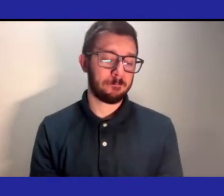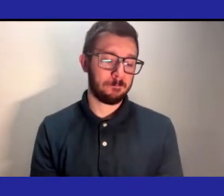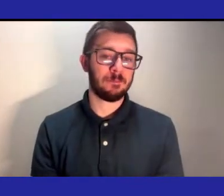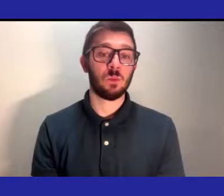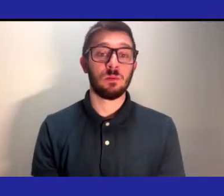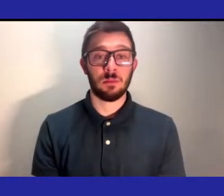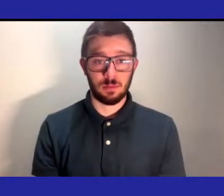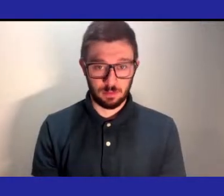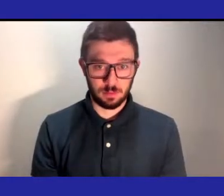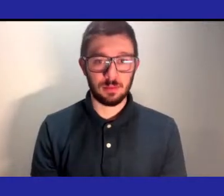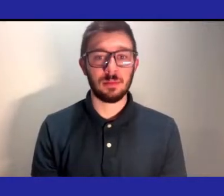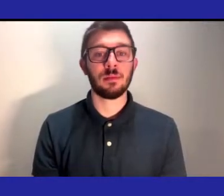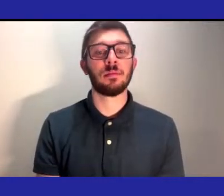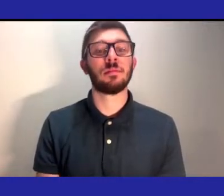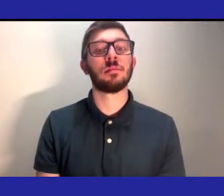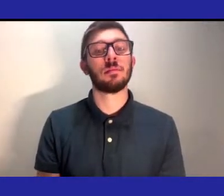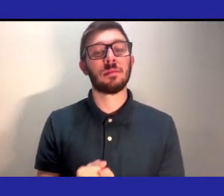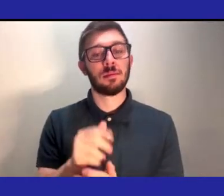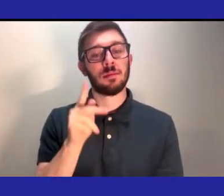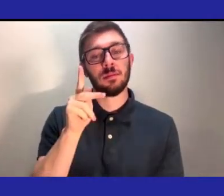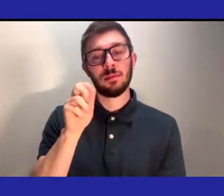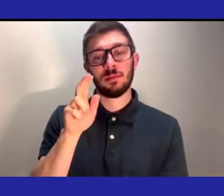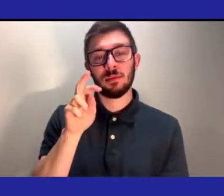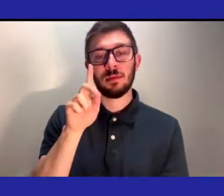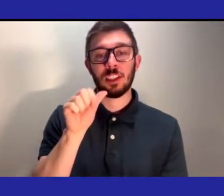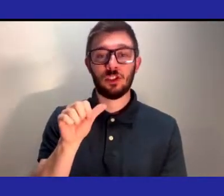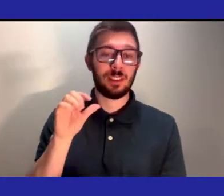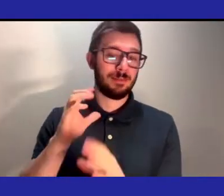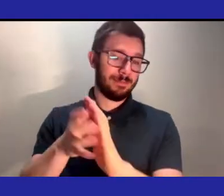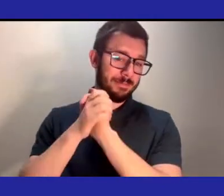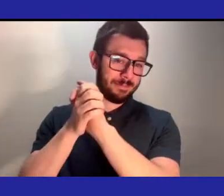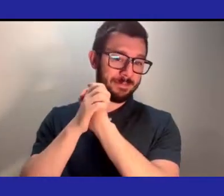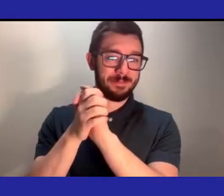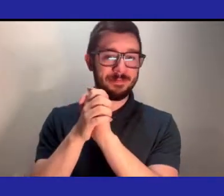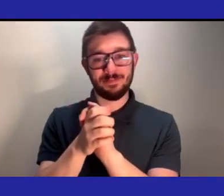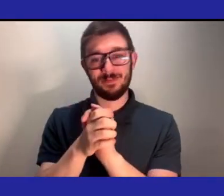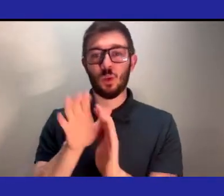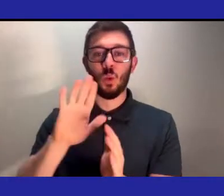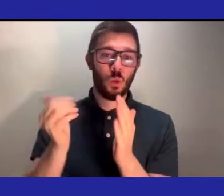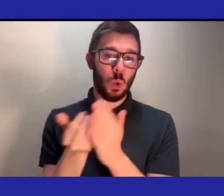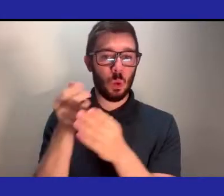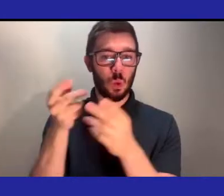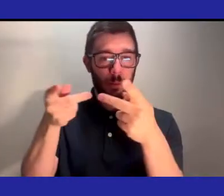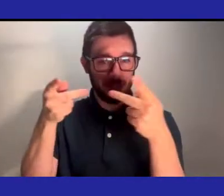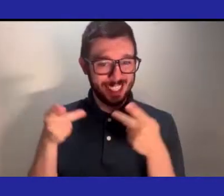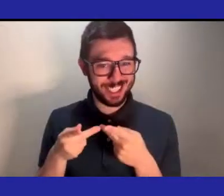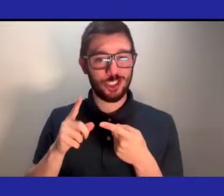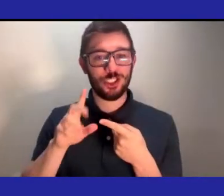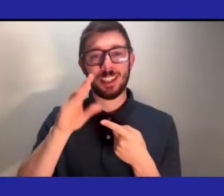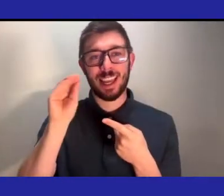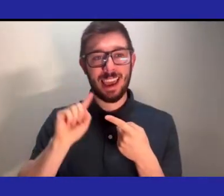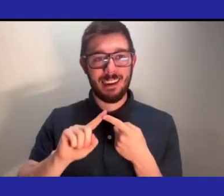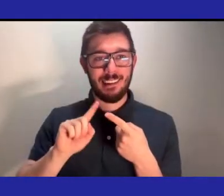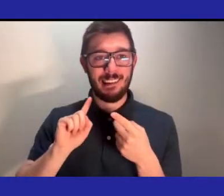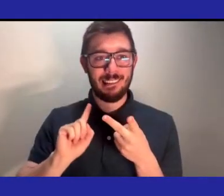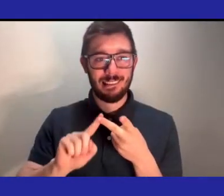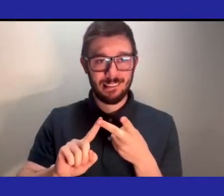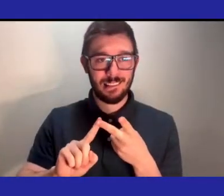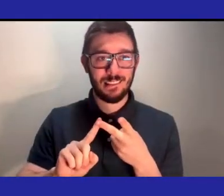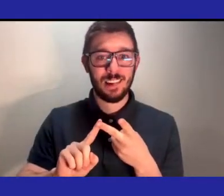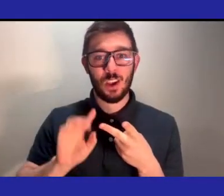It's congratulations, A, on your new position, and B, on giving your first